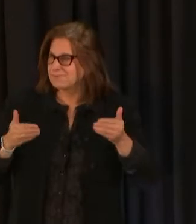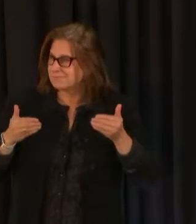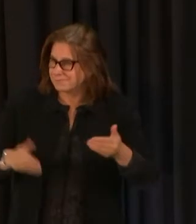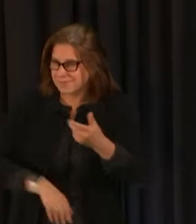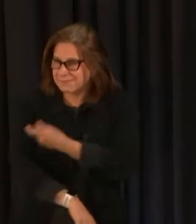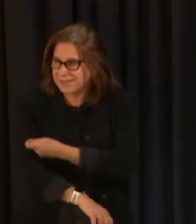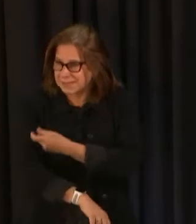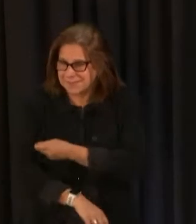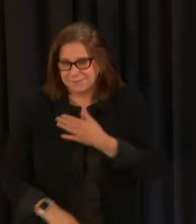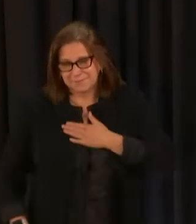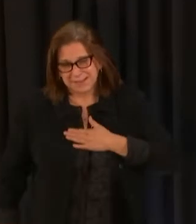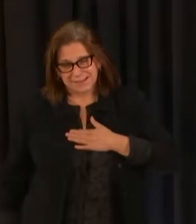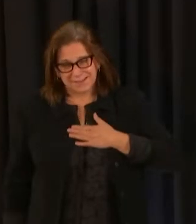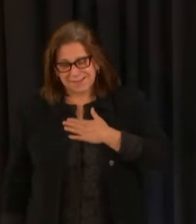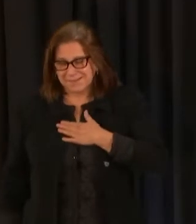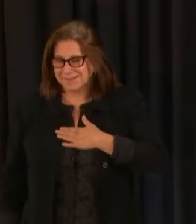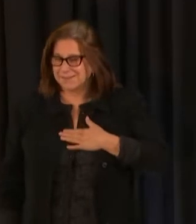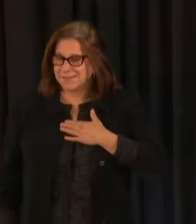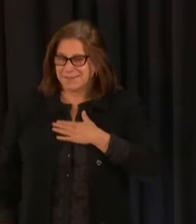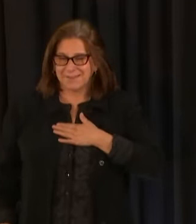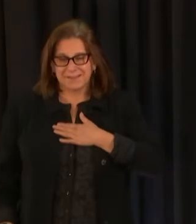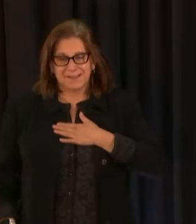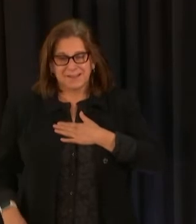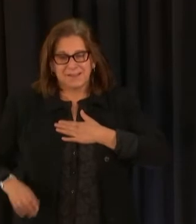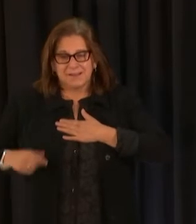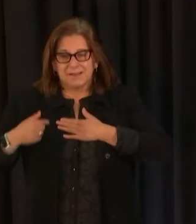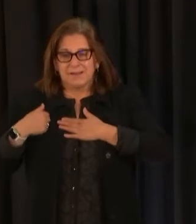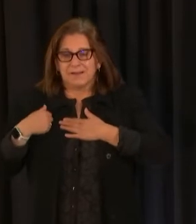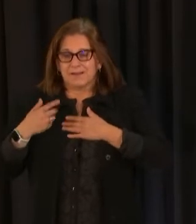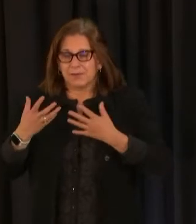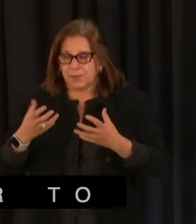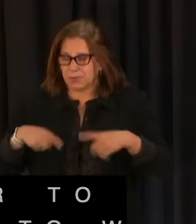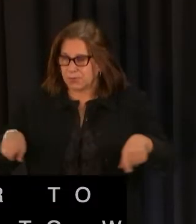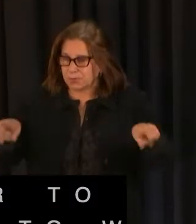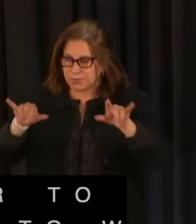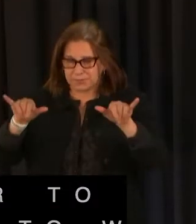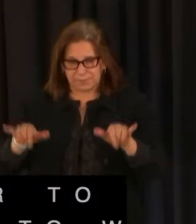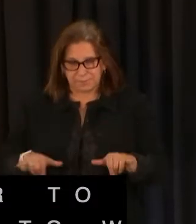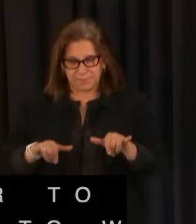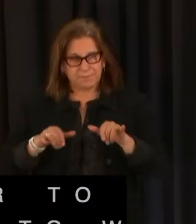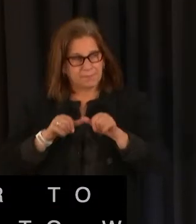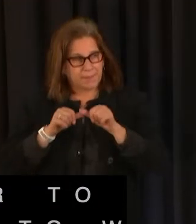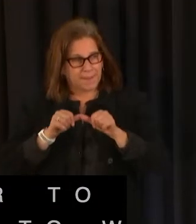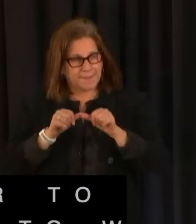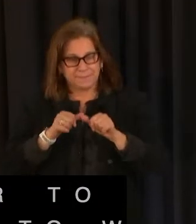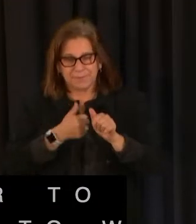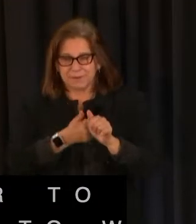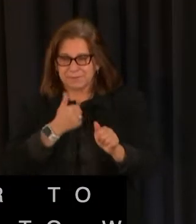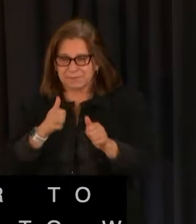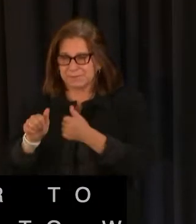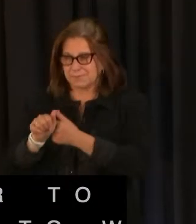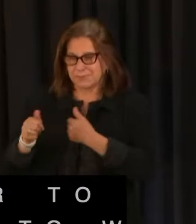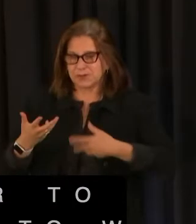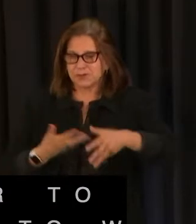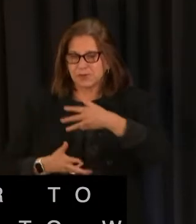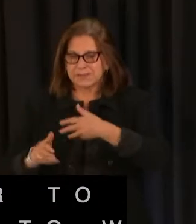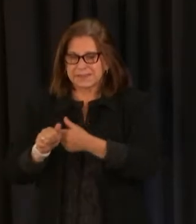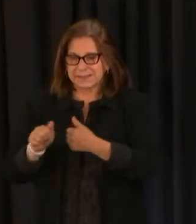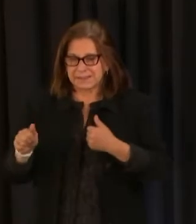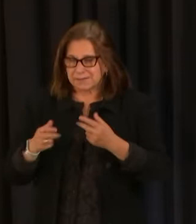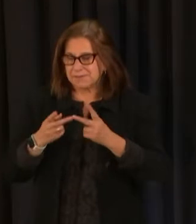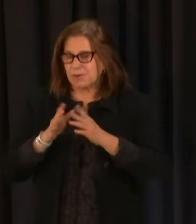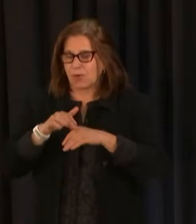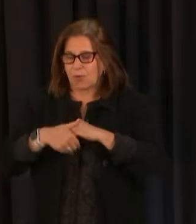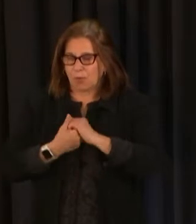to continue to follow social distancing, as well as good hand